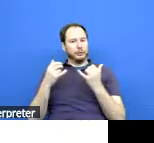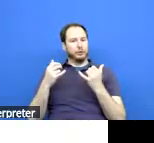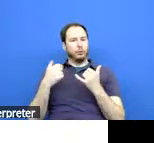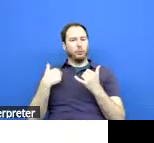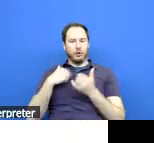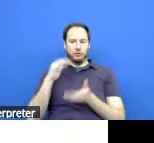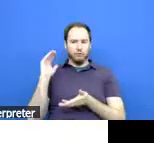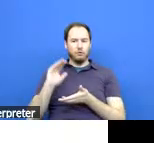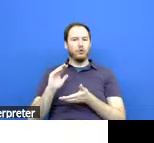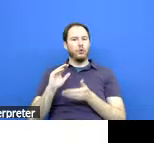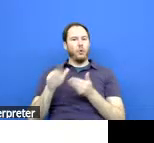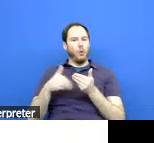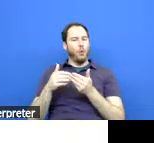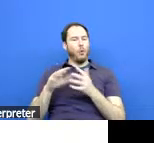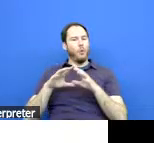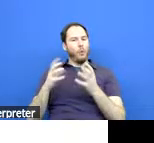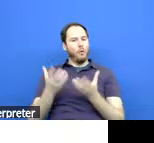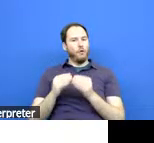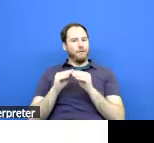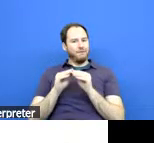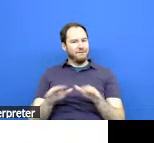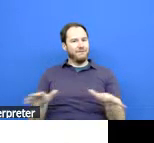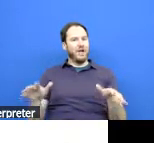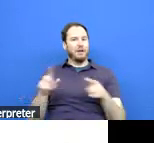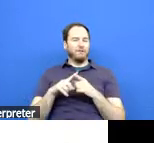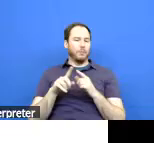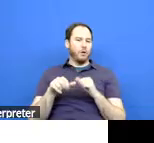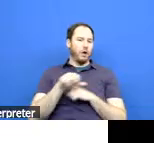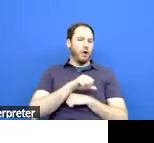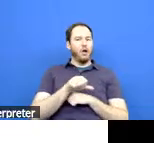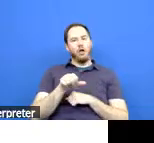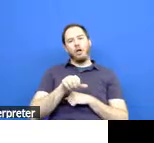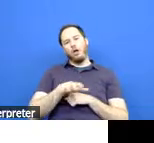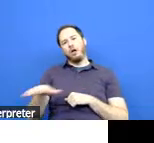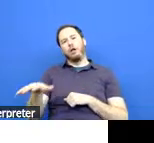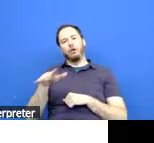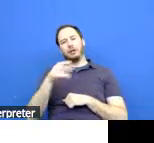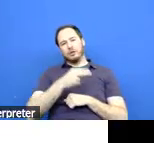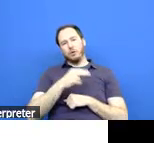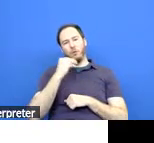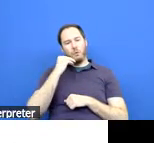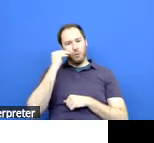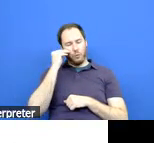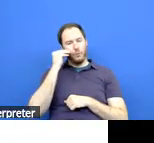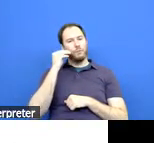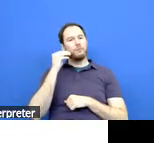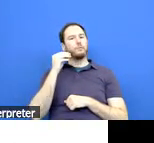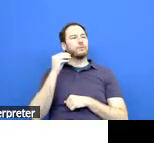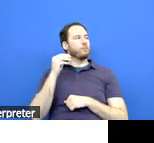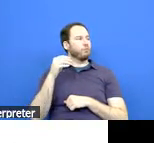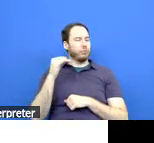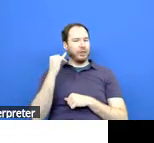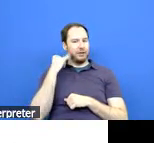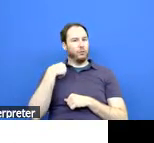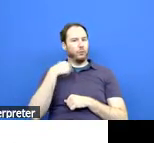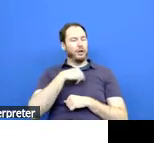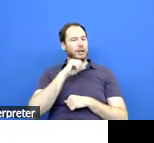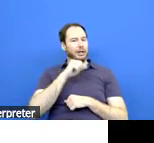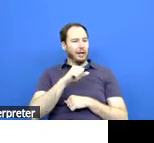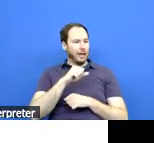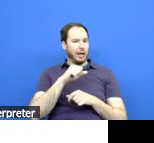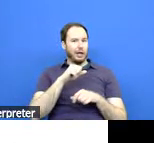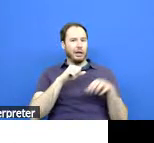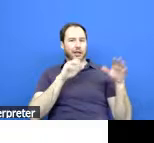we reduce the amount of stormwater that gets down the hill towards those historic homes. Again, the more water we can take away from their